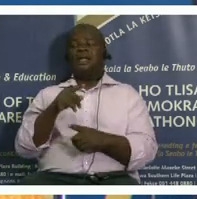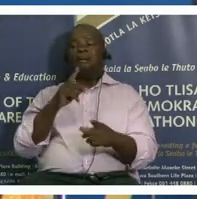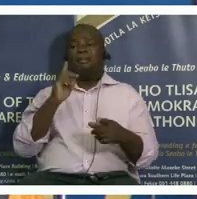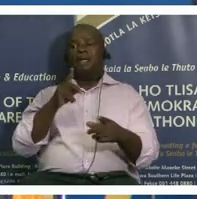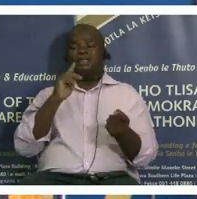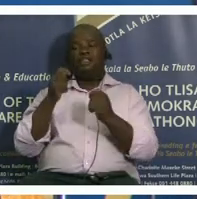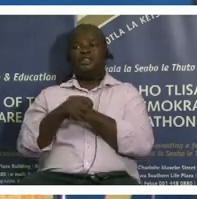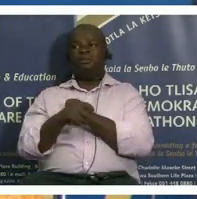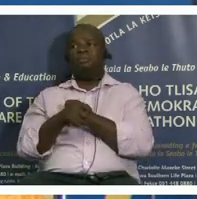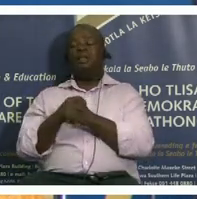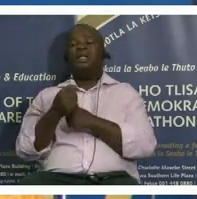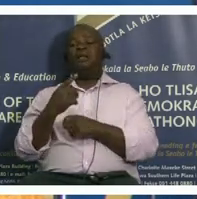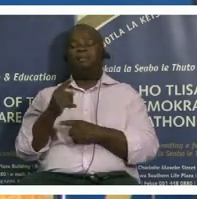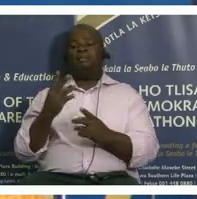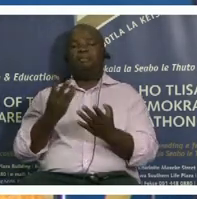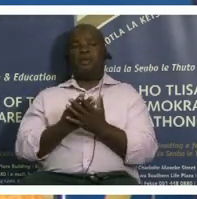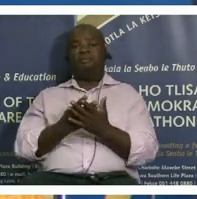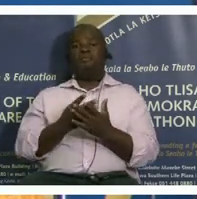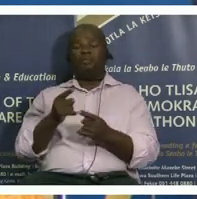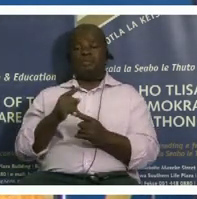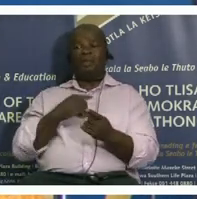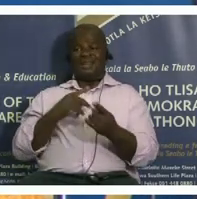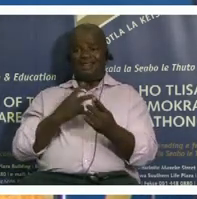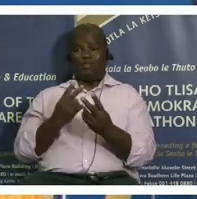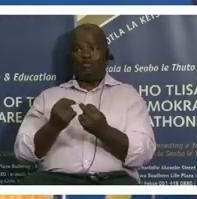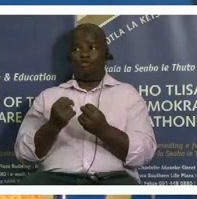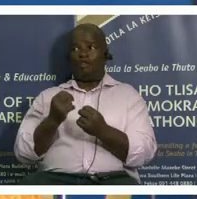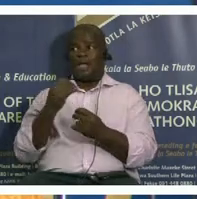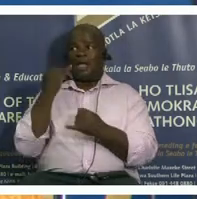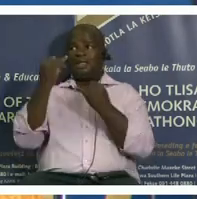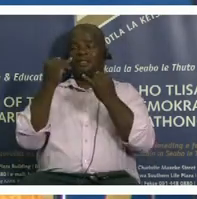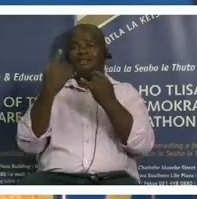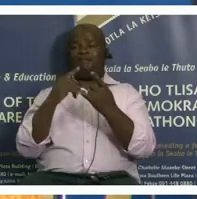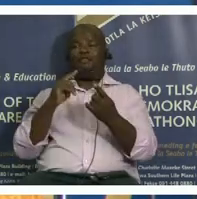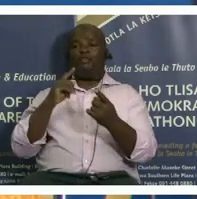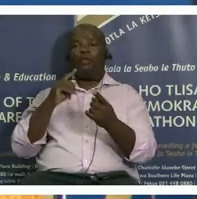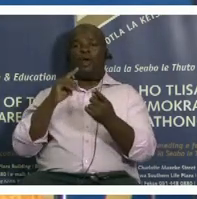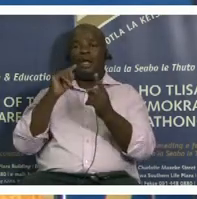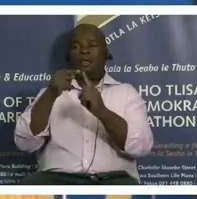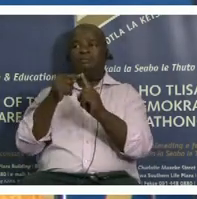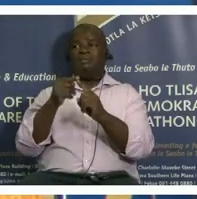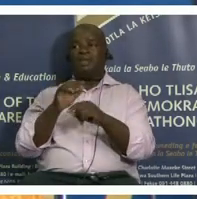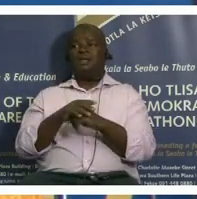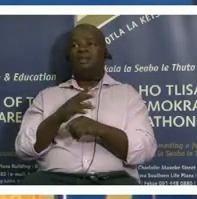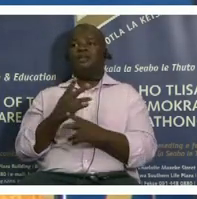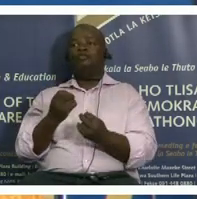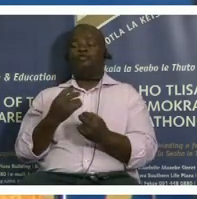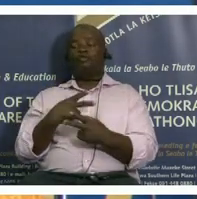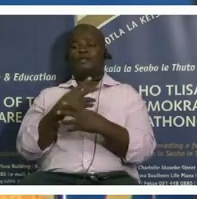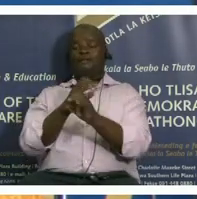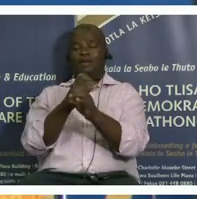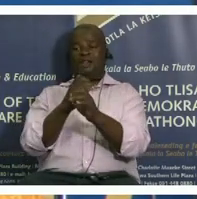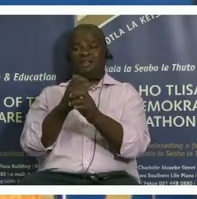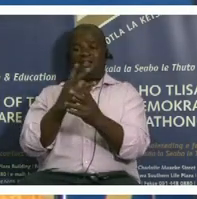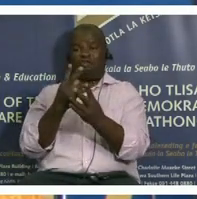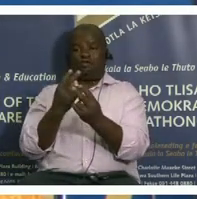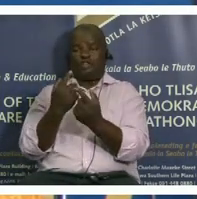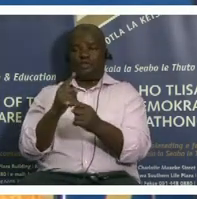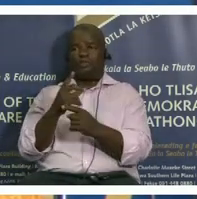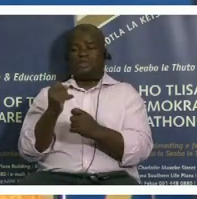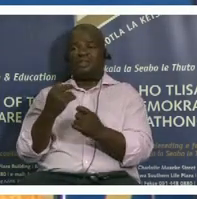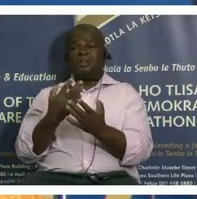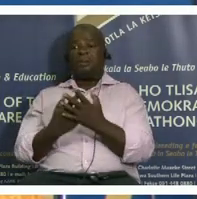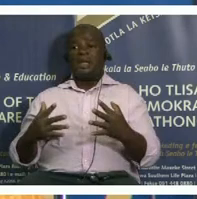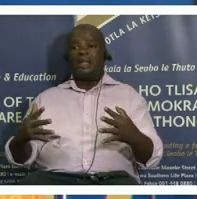a renewed sense of drive and purpose. We need to focus on things that unite us and not divide